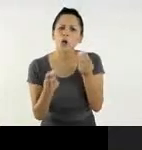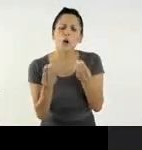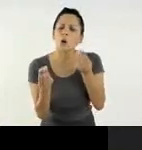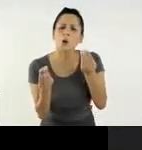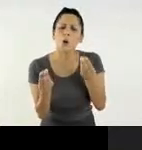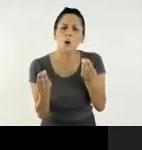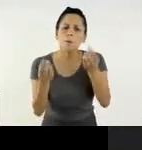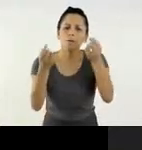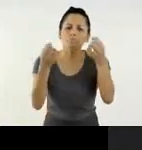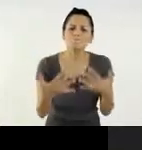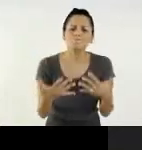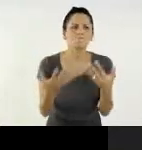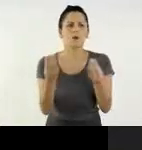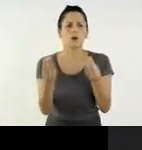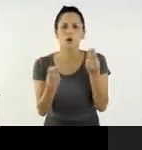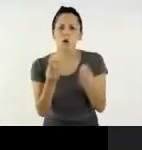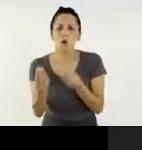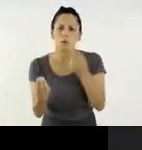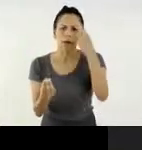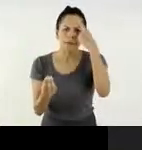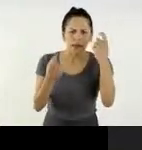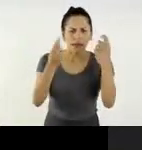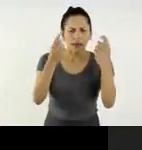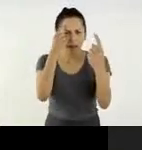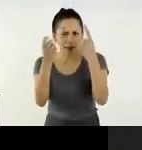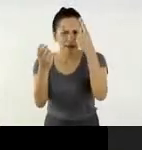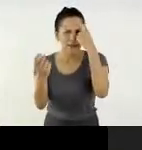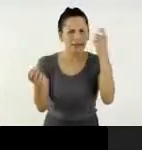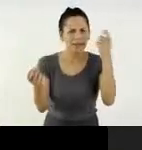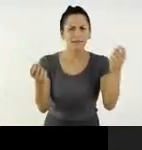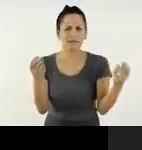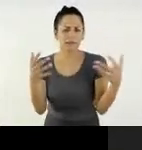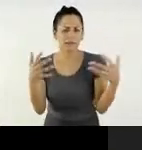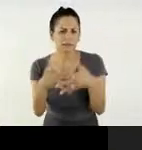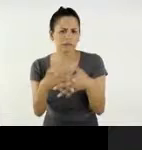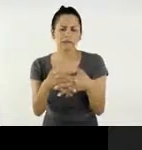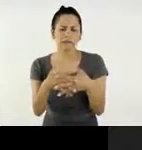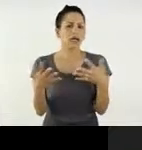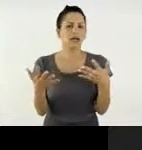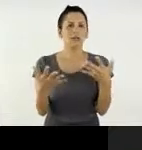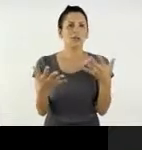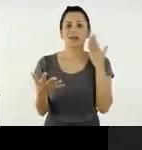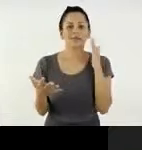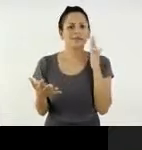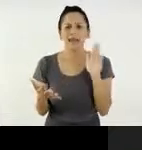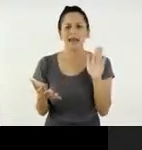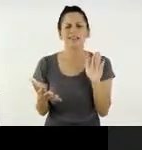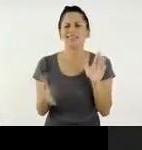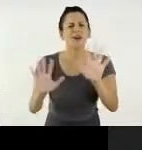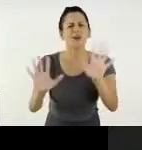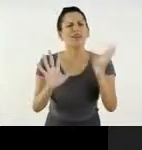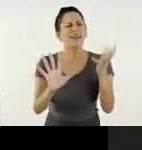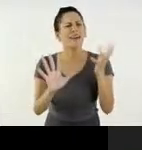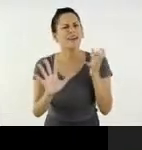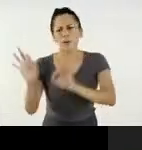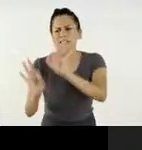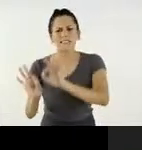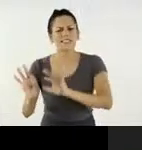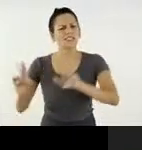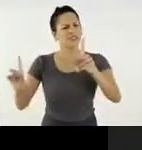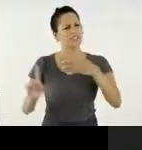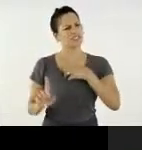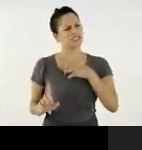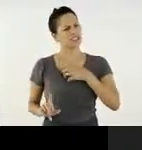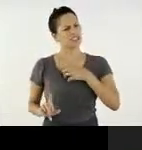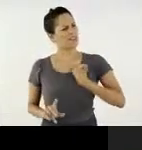what I mean, really, in the suggestion that there are other ways to organize and validate our lives. This cannot